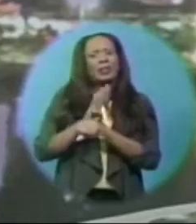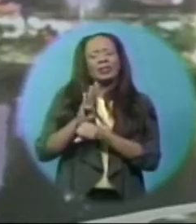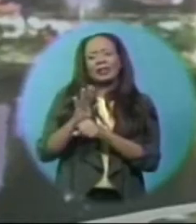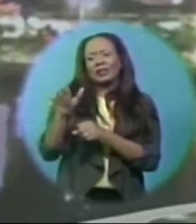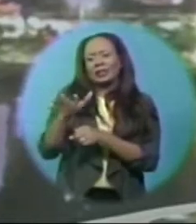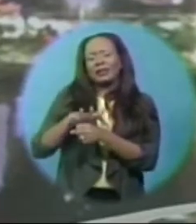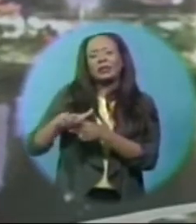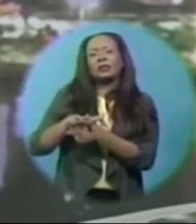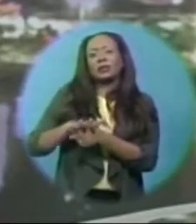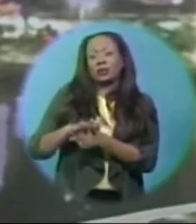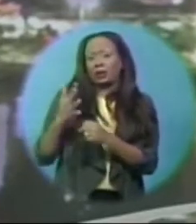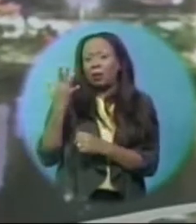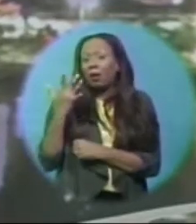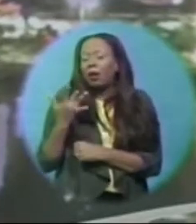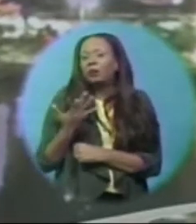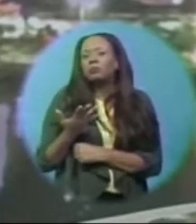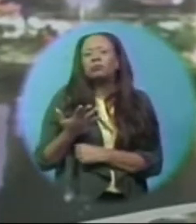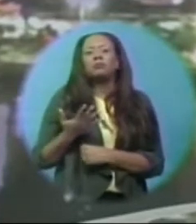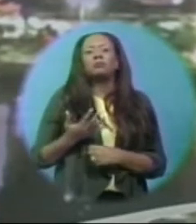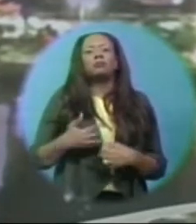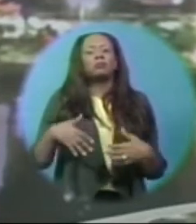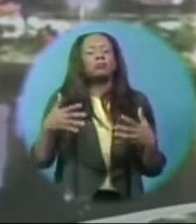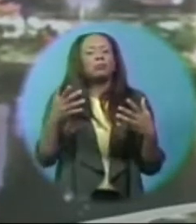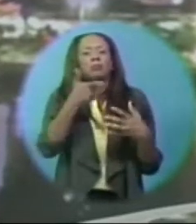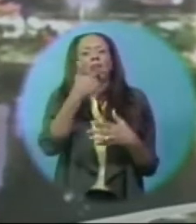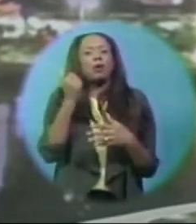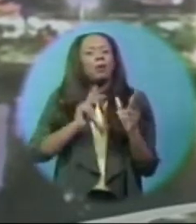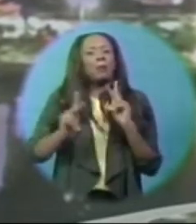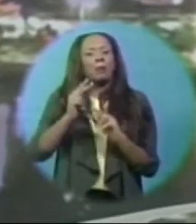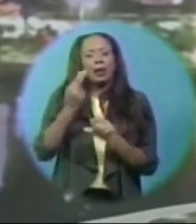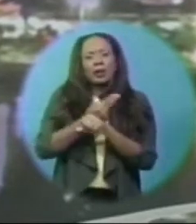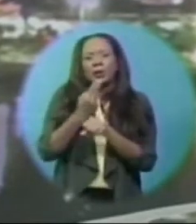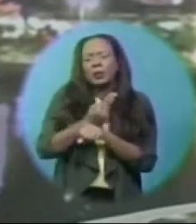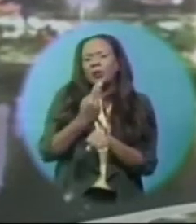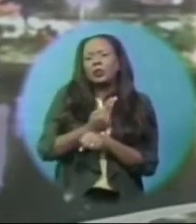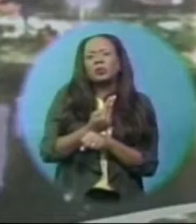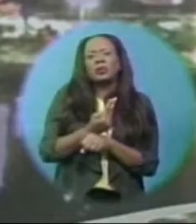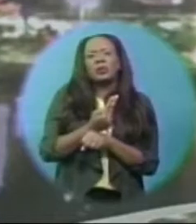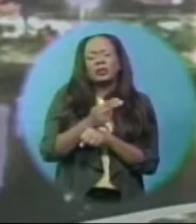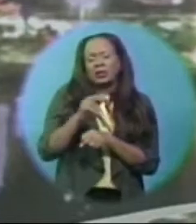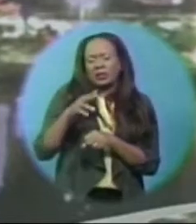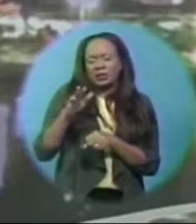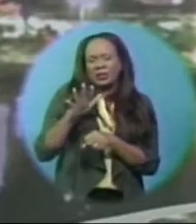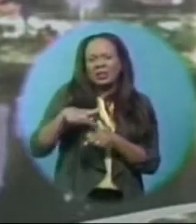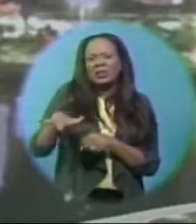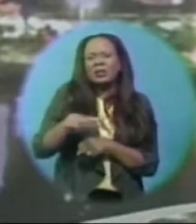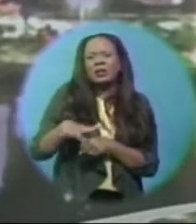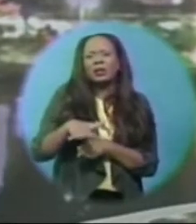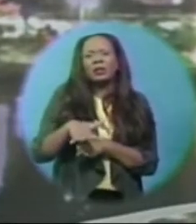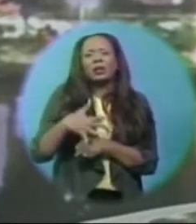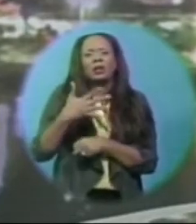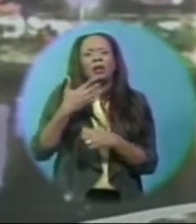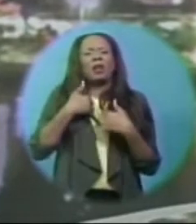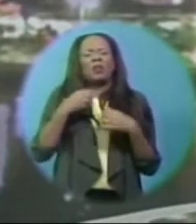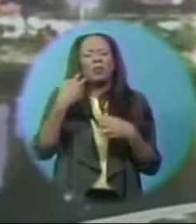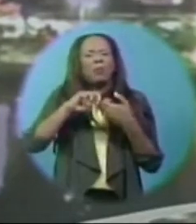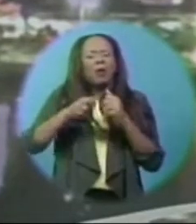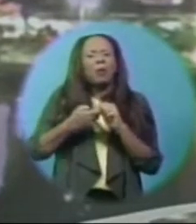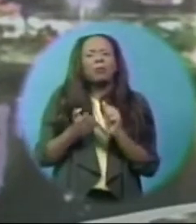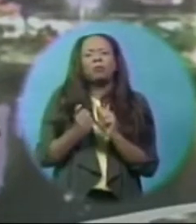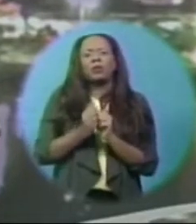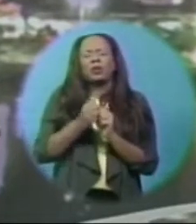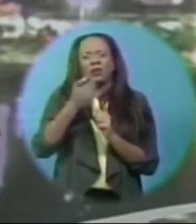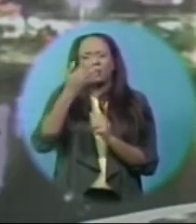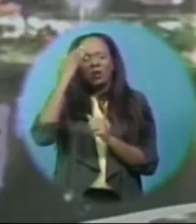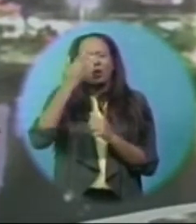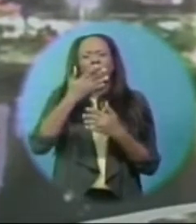the hope of safeguarding the people who use the area as problems from the South Coast sewage plant persist. In a joint